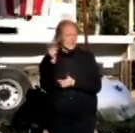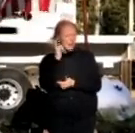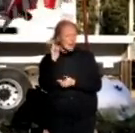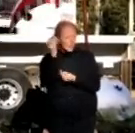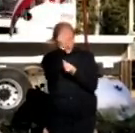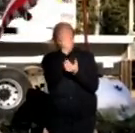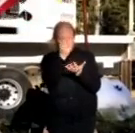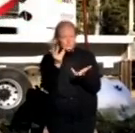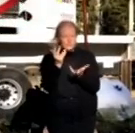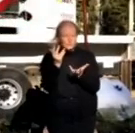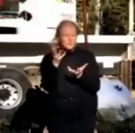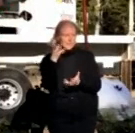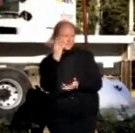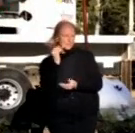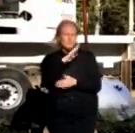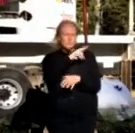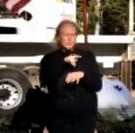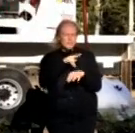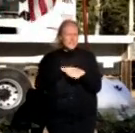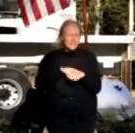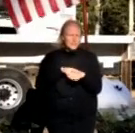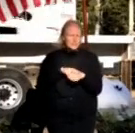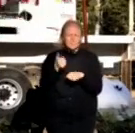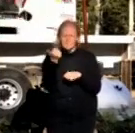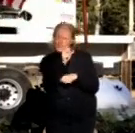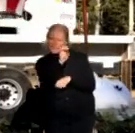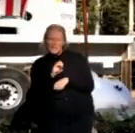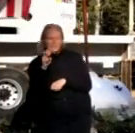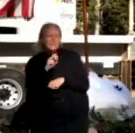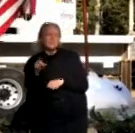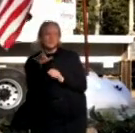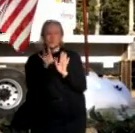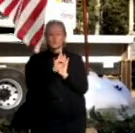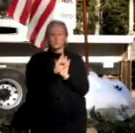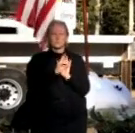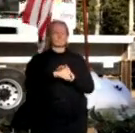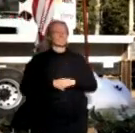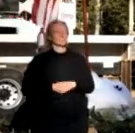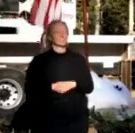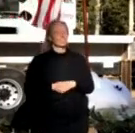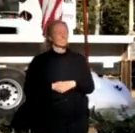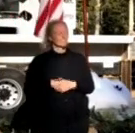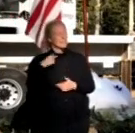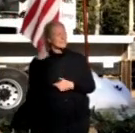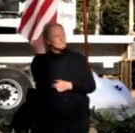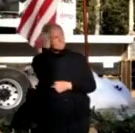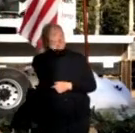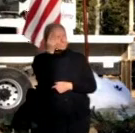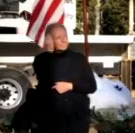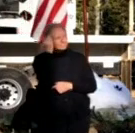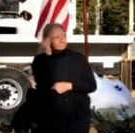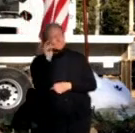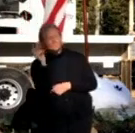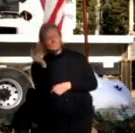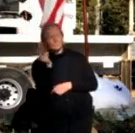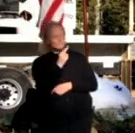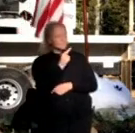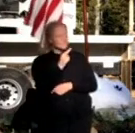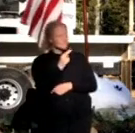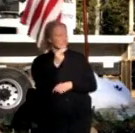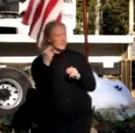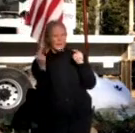news, experience your nature, any adventure you choose. As I drew in my head and was turning around,